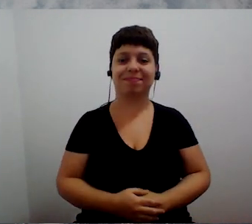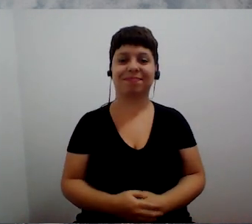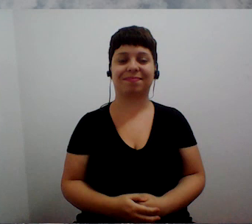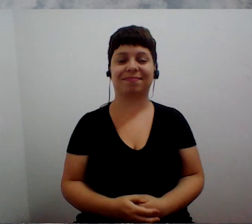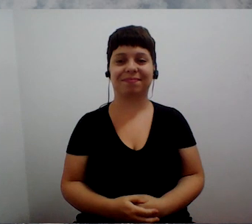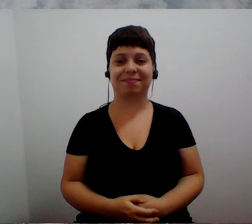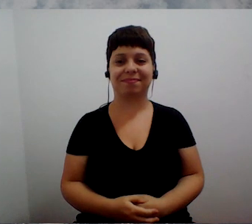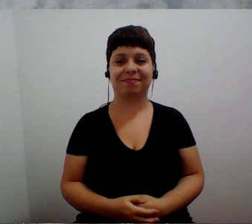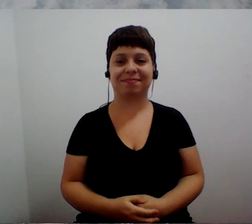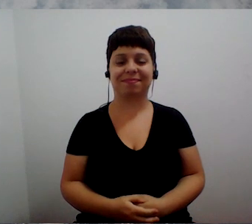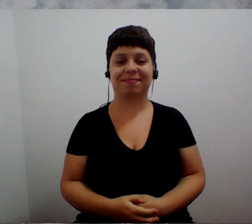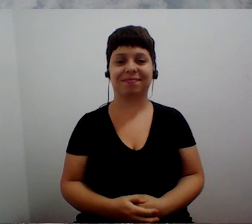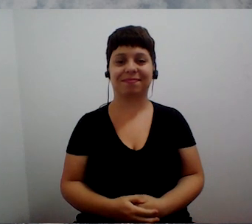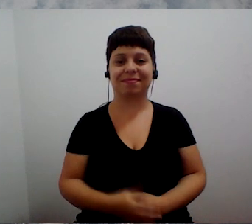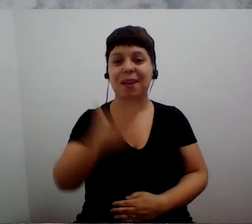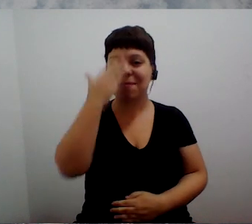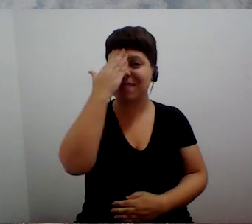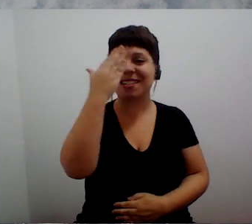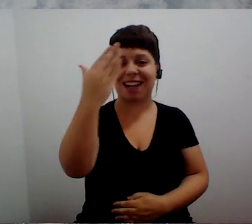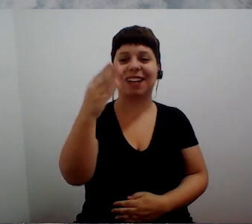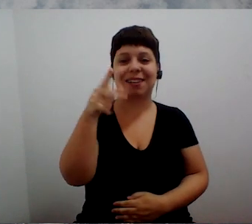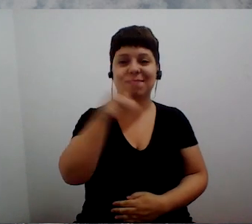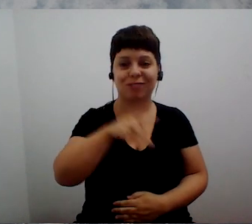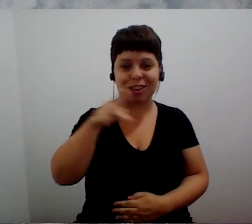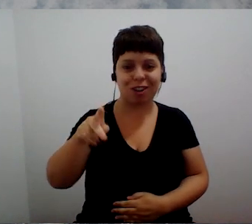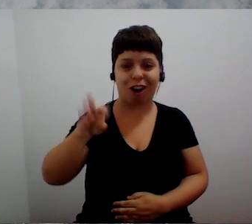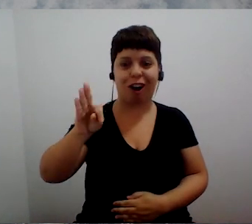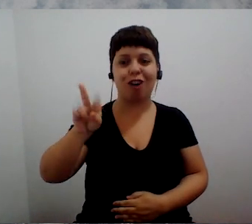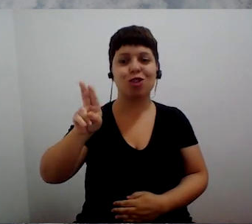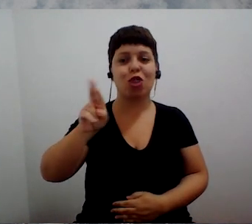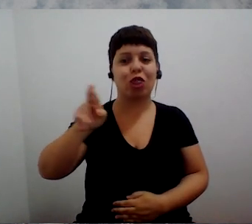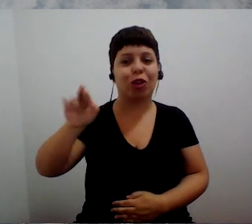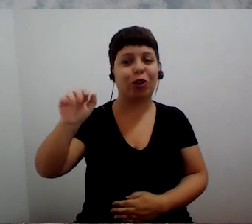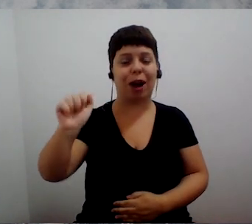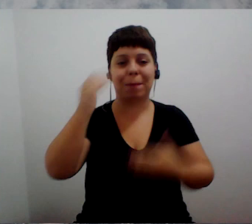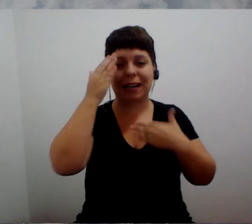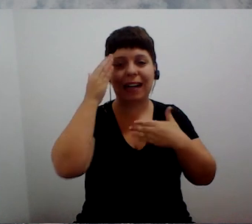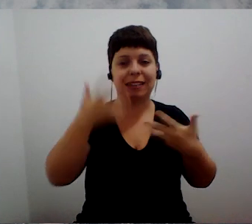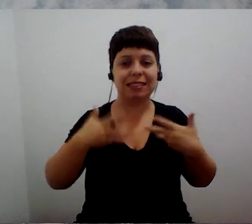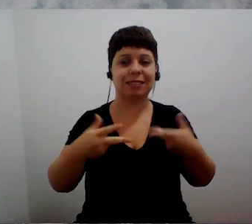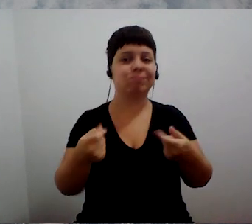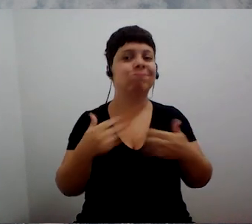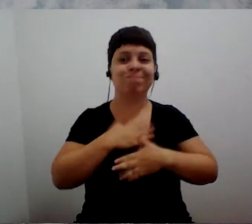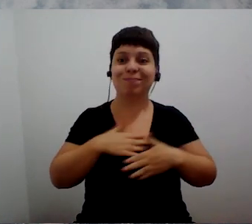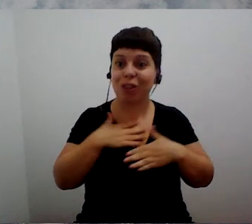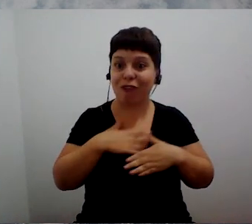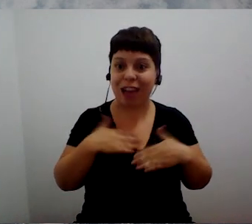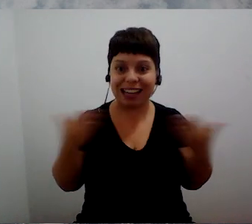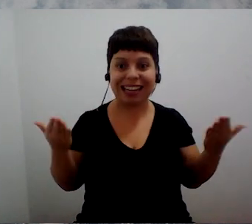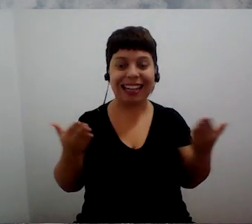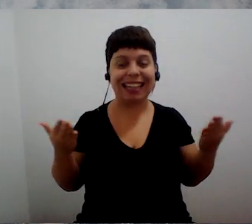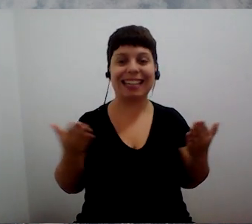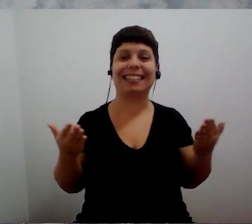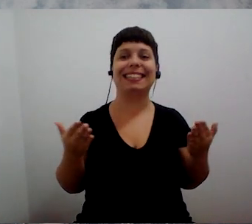Thank you so much, Professor Tura, and thank you for inviting me. I'm very pleased to be here with